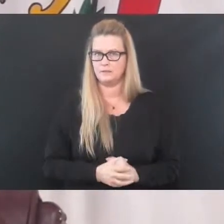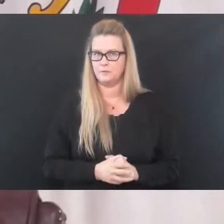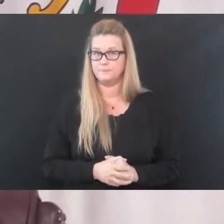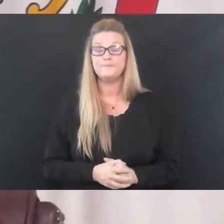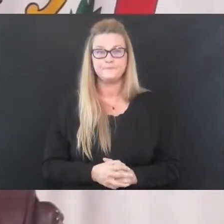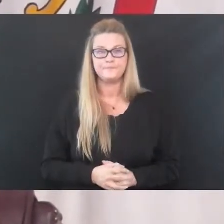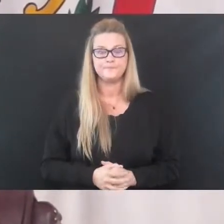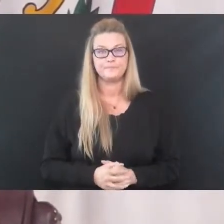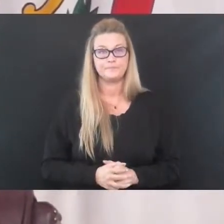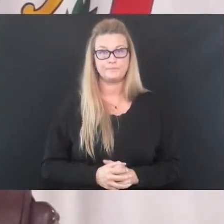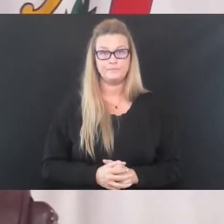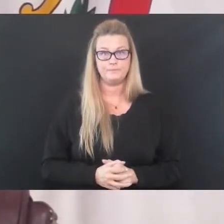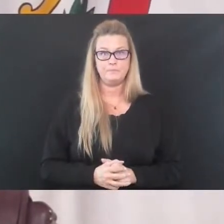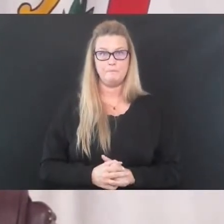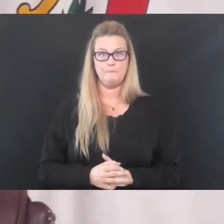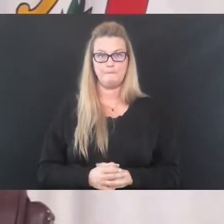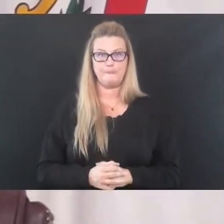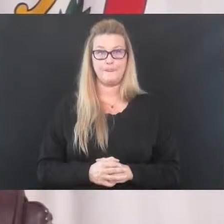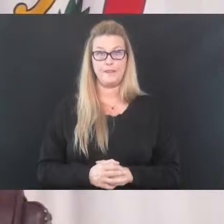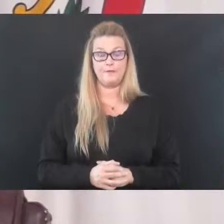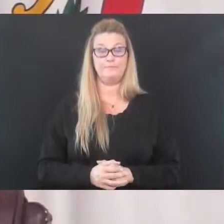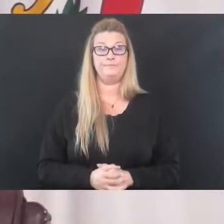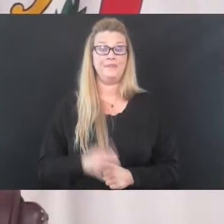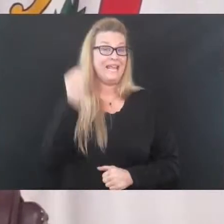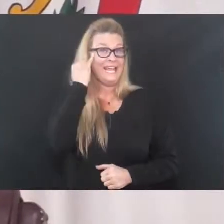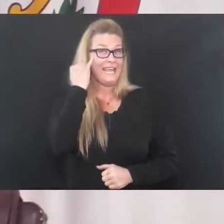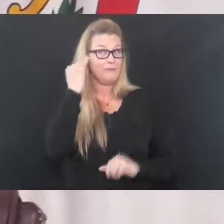addition to doing this,